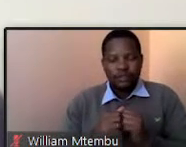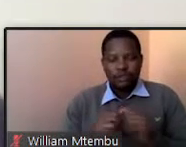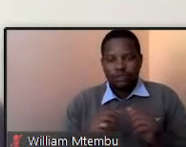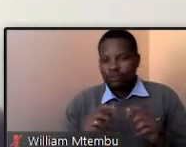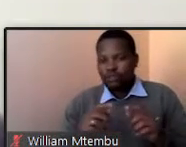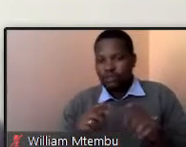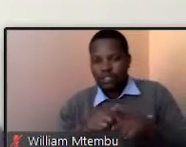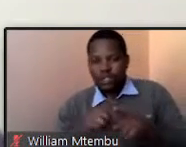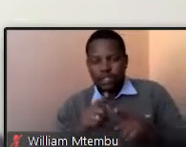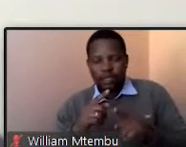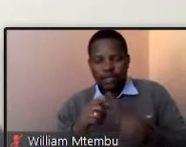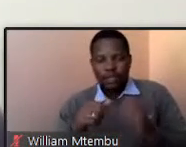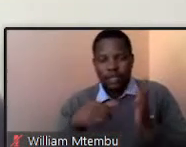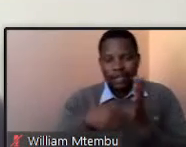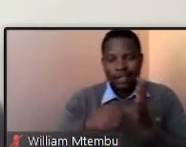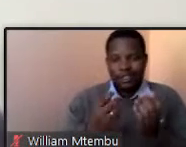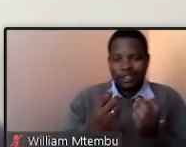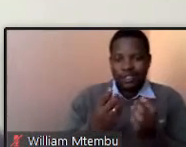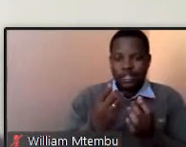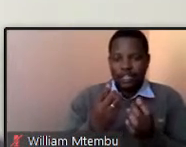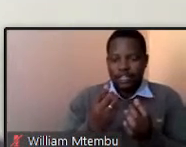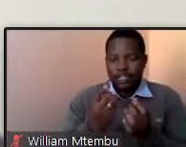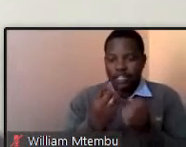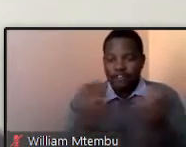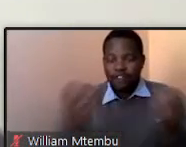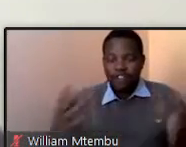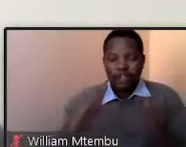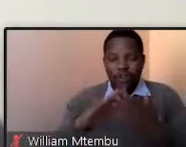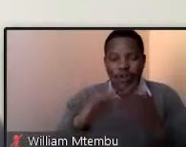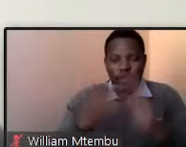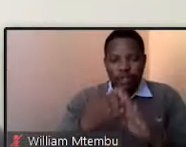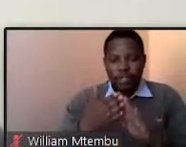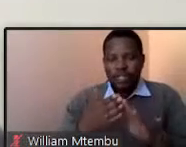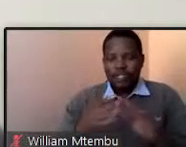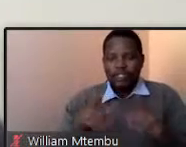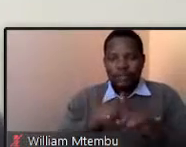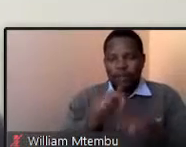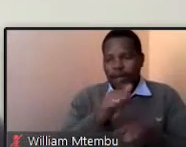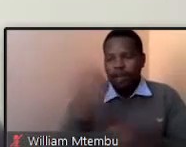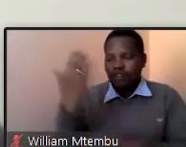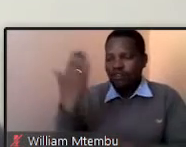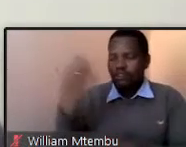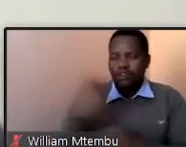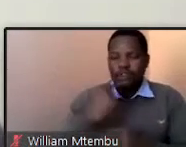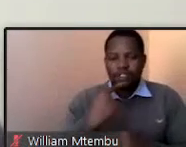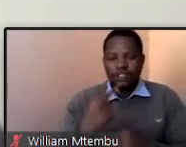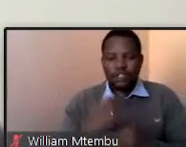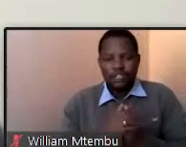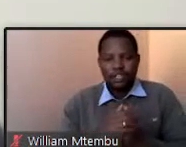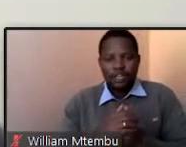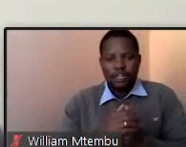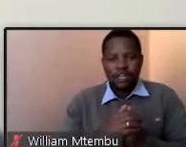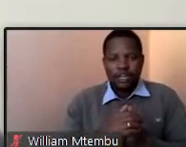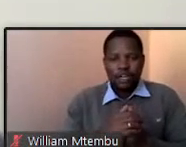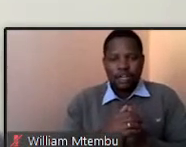given to communities. There's another speaker who mentioned that it creates conflict